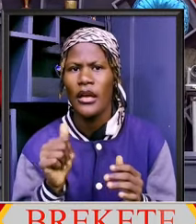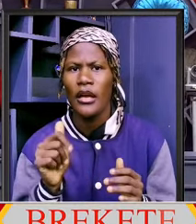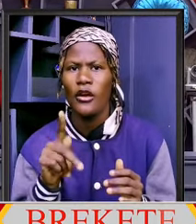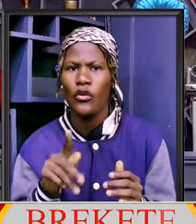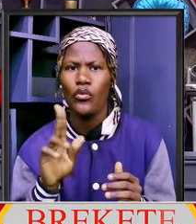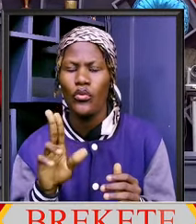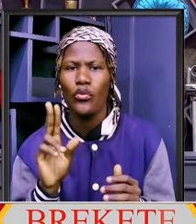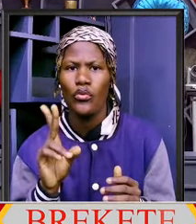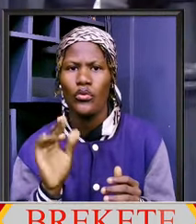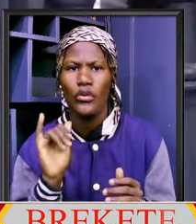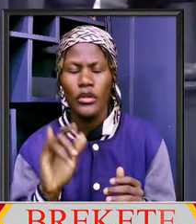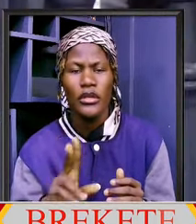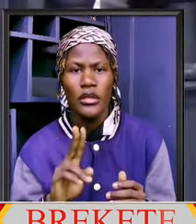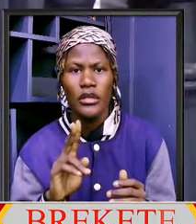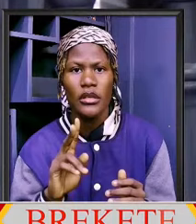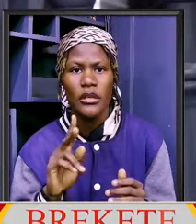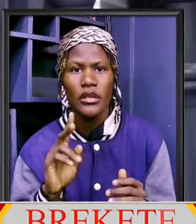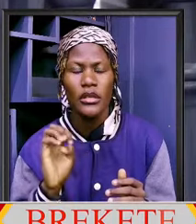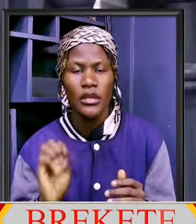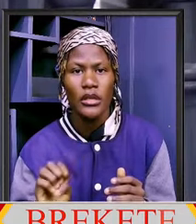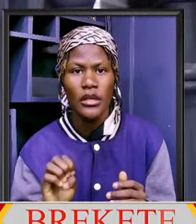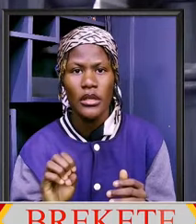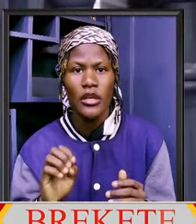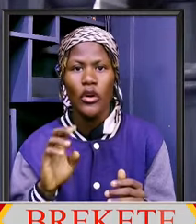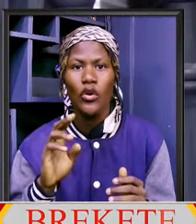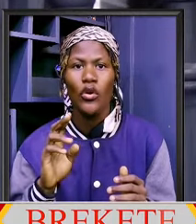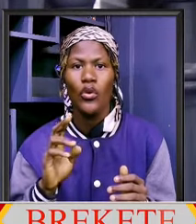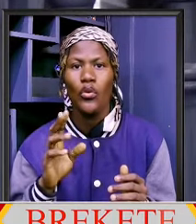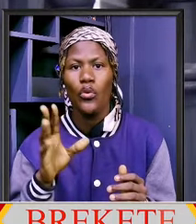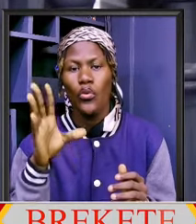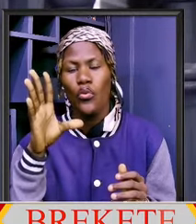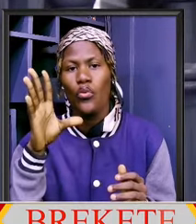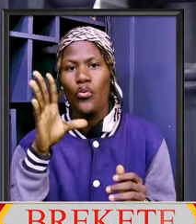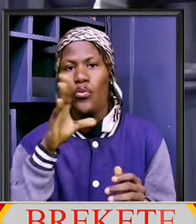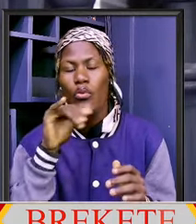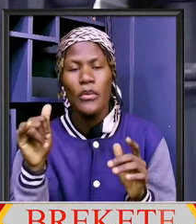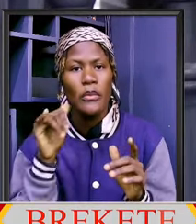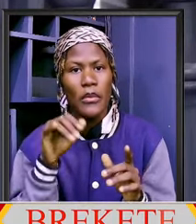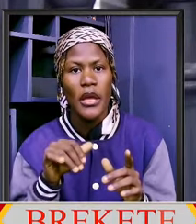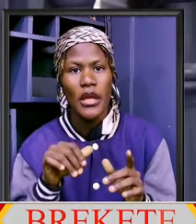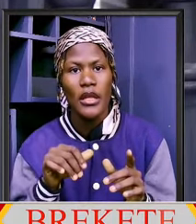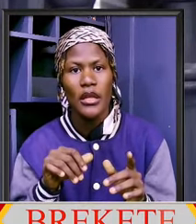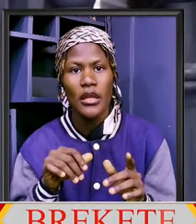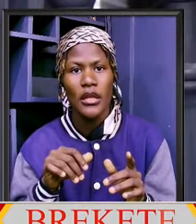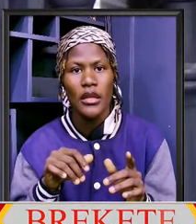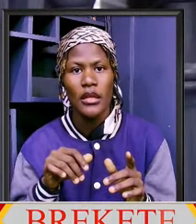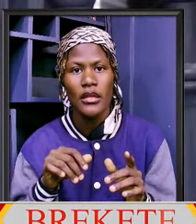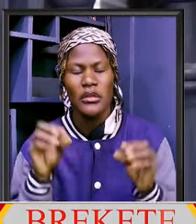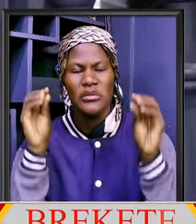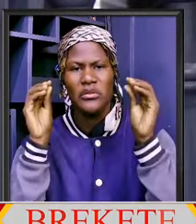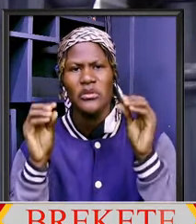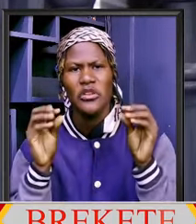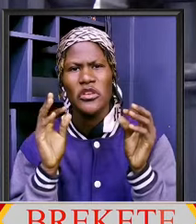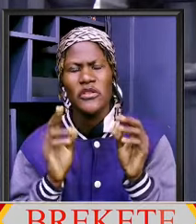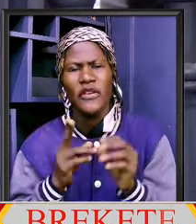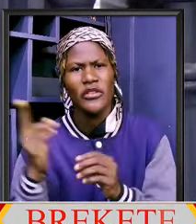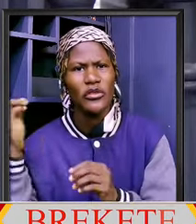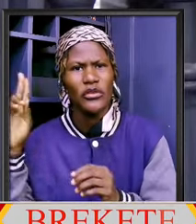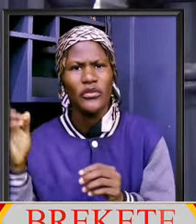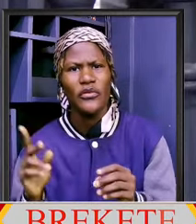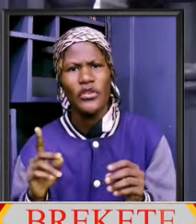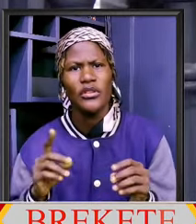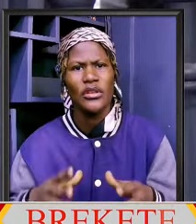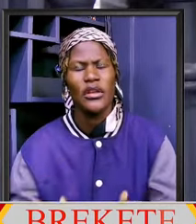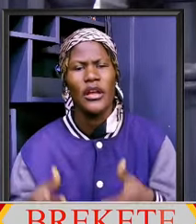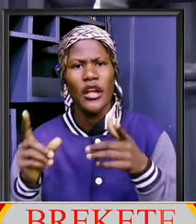Women Teachers College, Kakuli. So they say, unless I go to university, they carry me for teacher. So I work